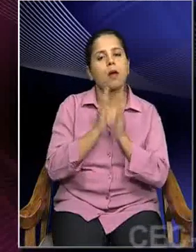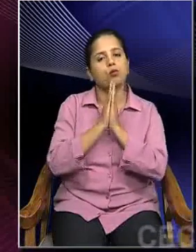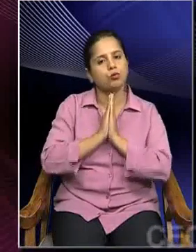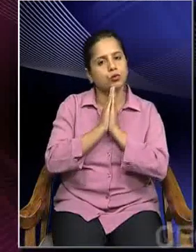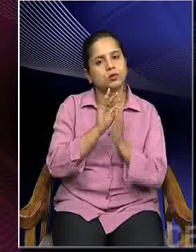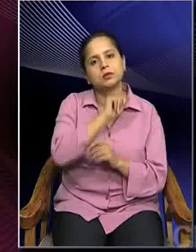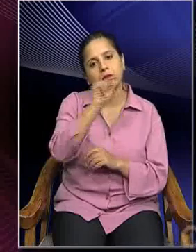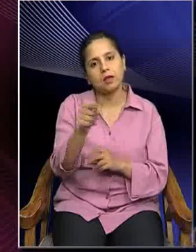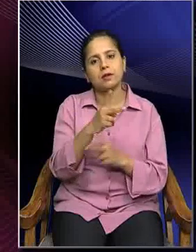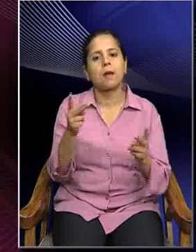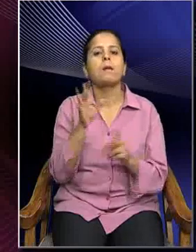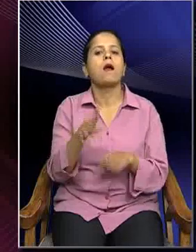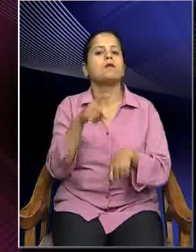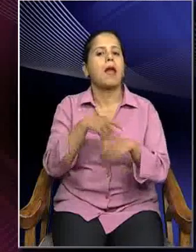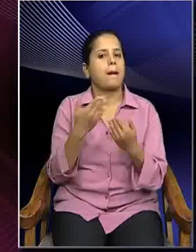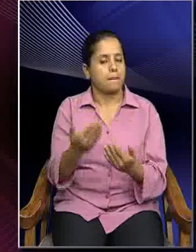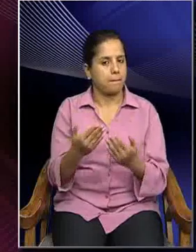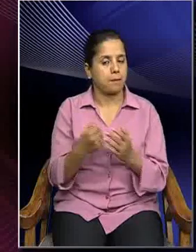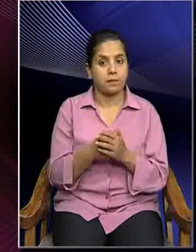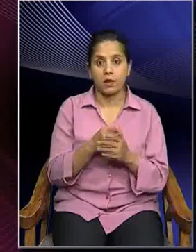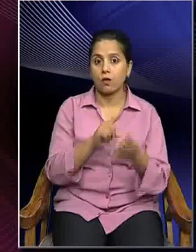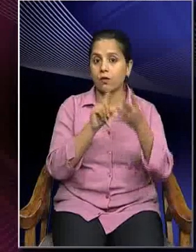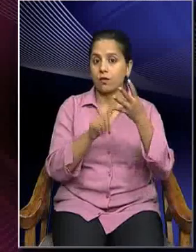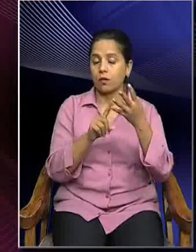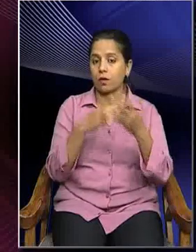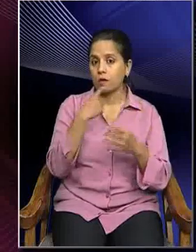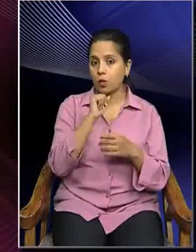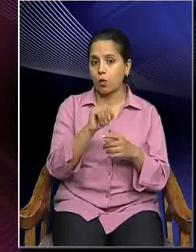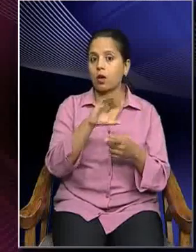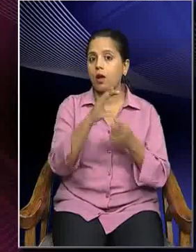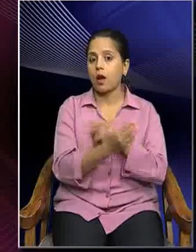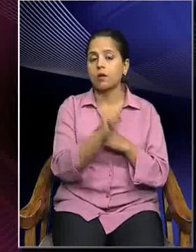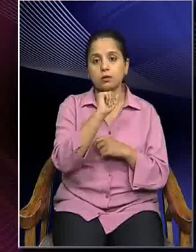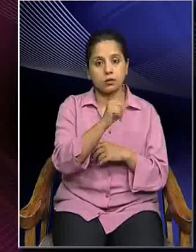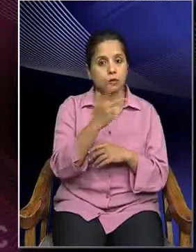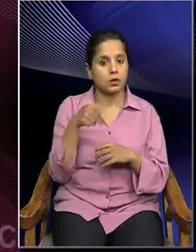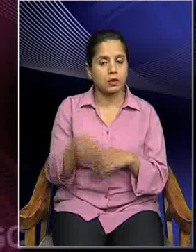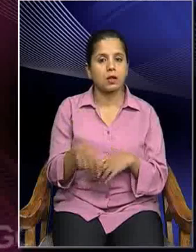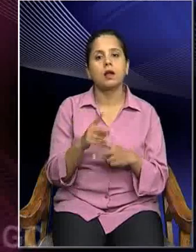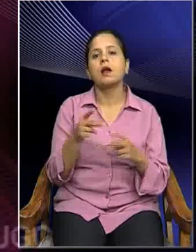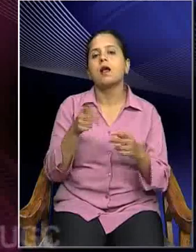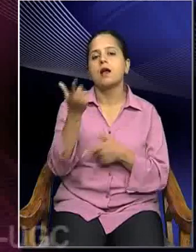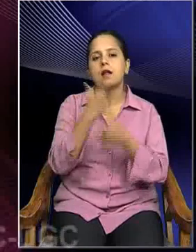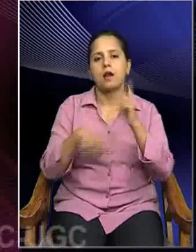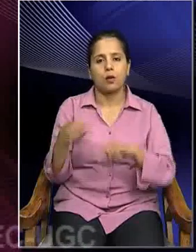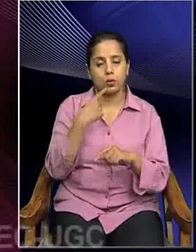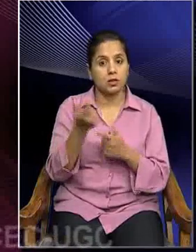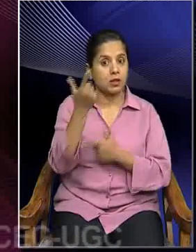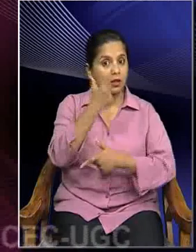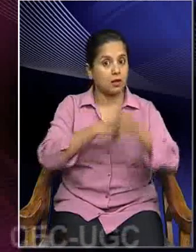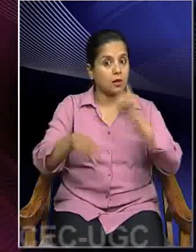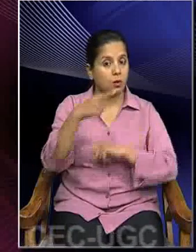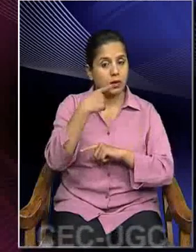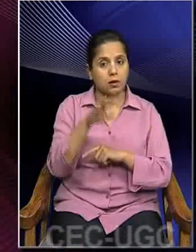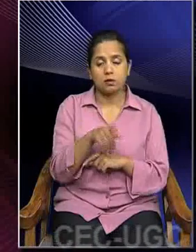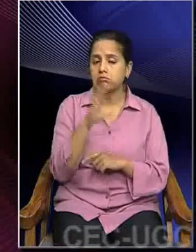at that point of time. The fourth element of culture is language. Now language